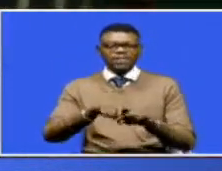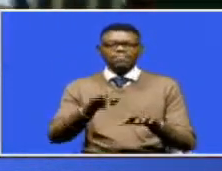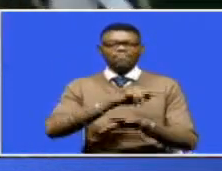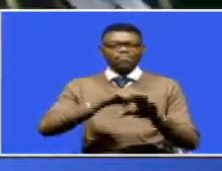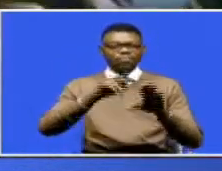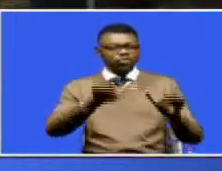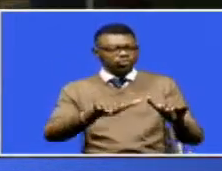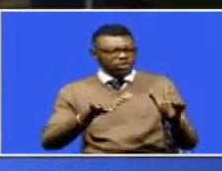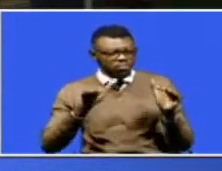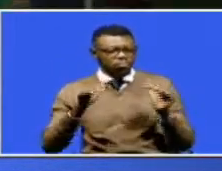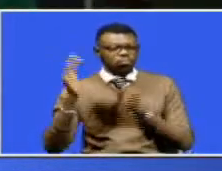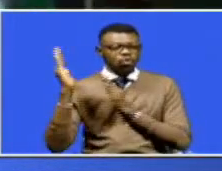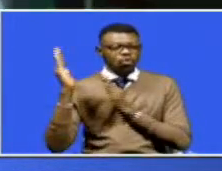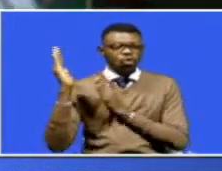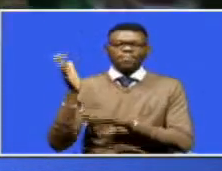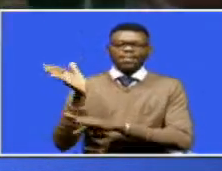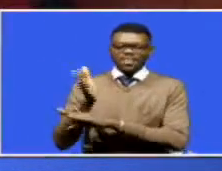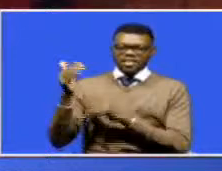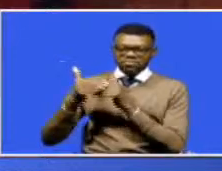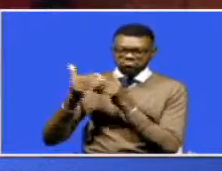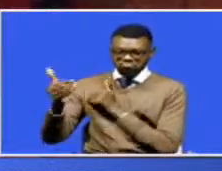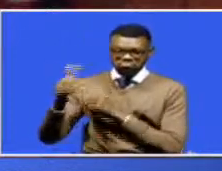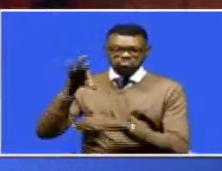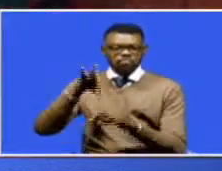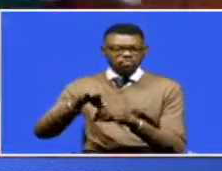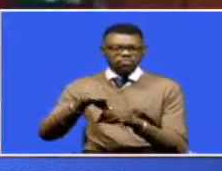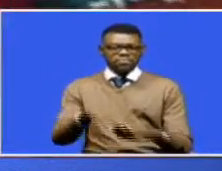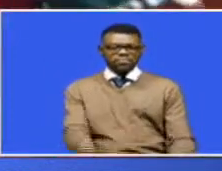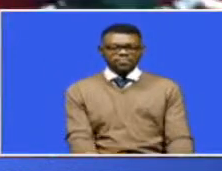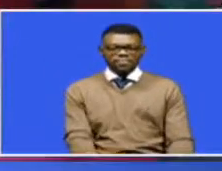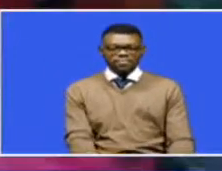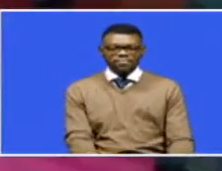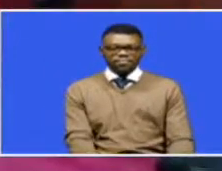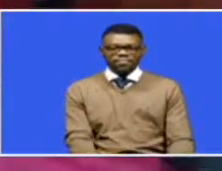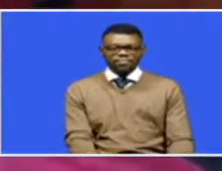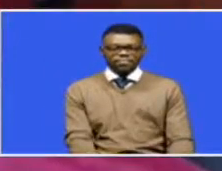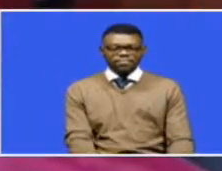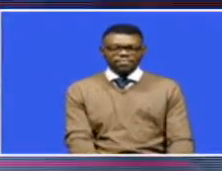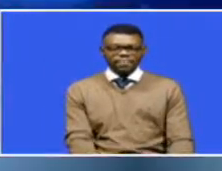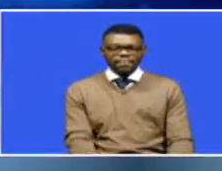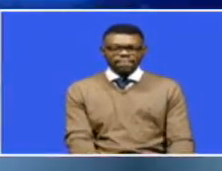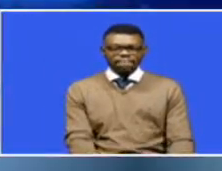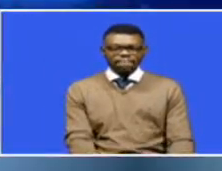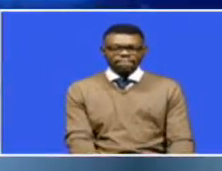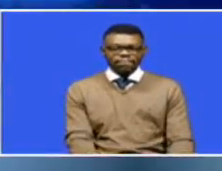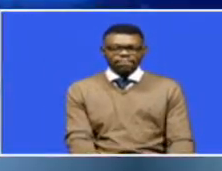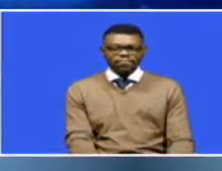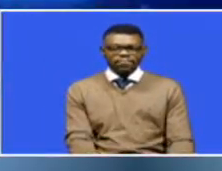is expected to take a vote Thursday. Jeff Kirui, KTN News.